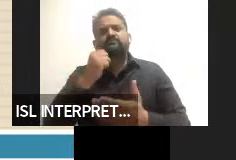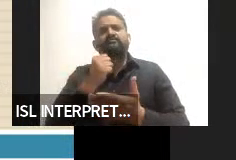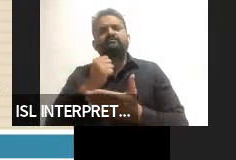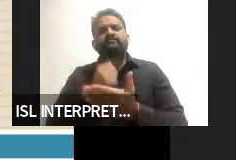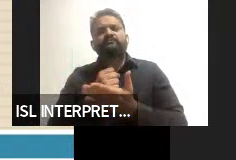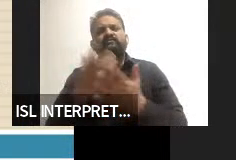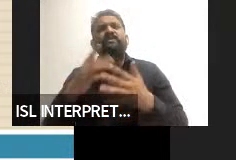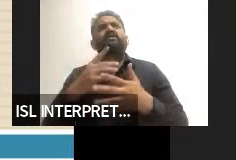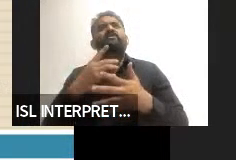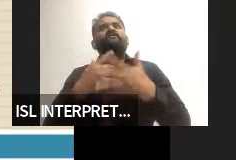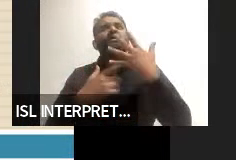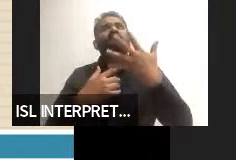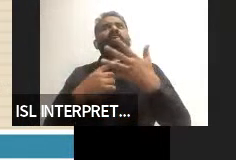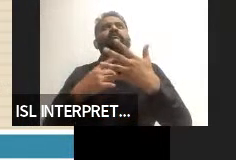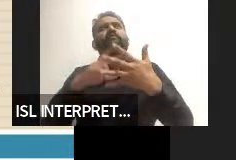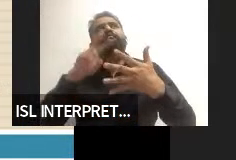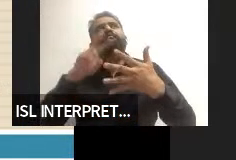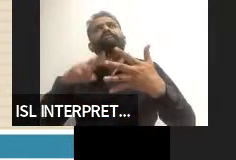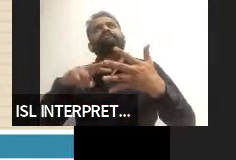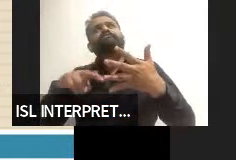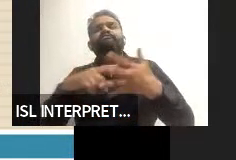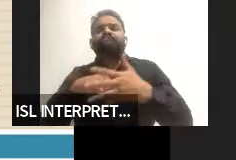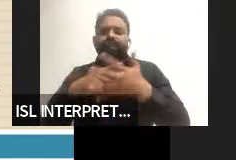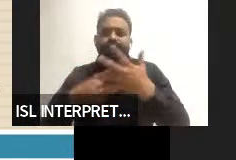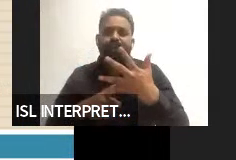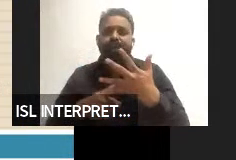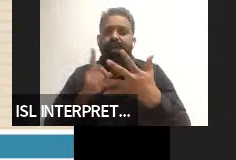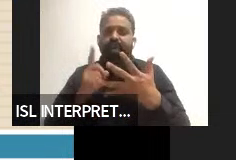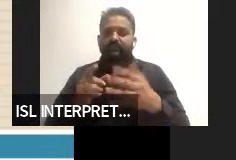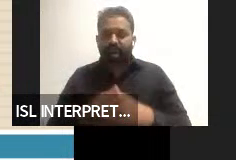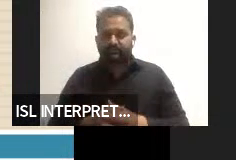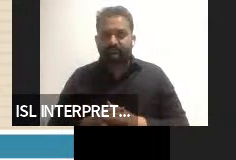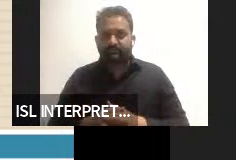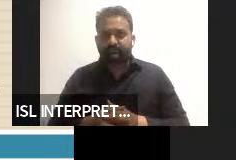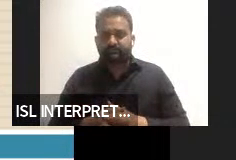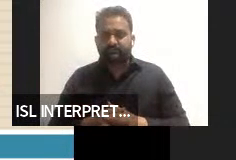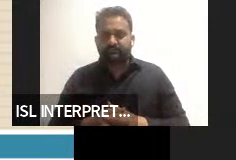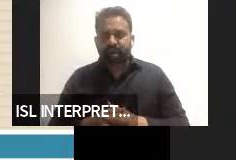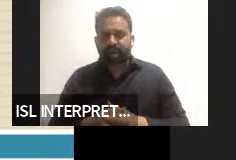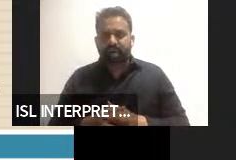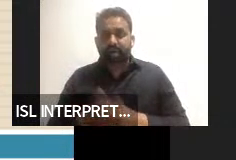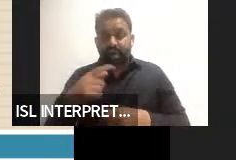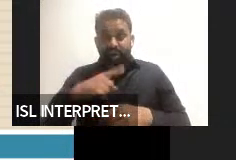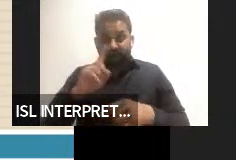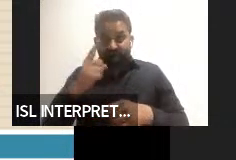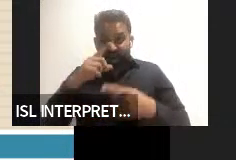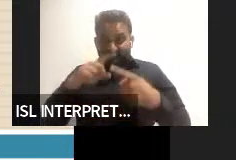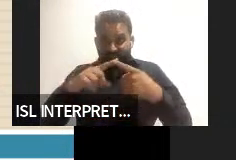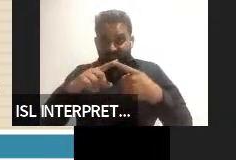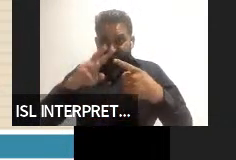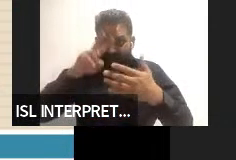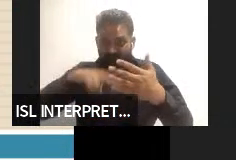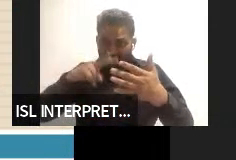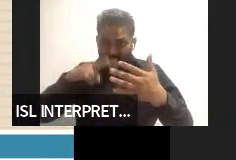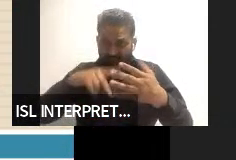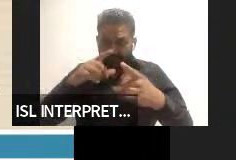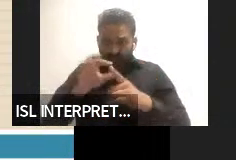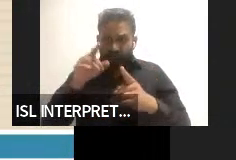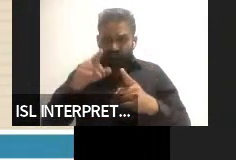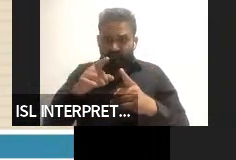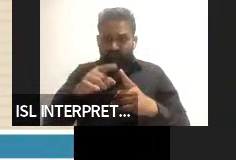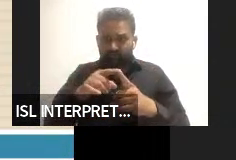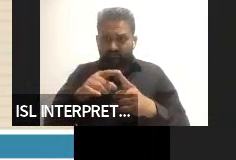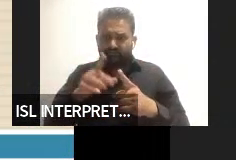5 readings. And this is what he says. When the first reading you are doing it, it is